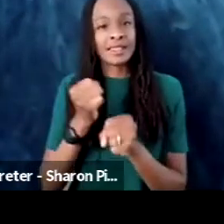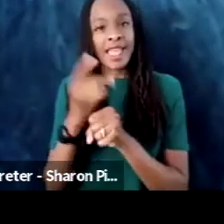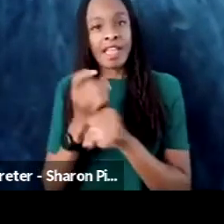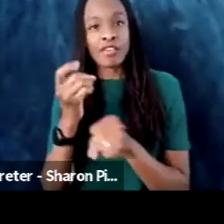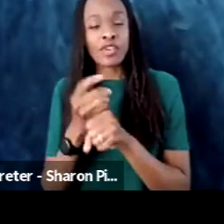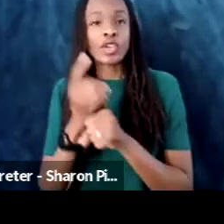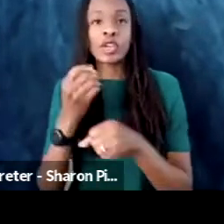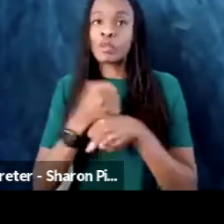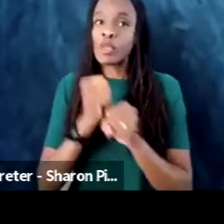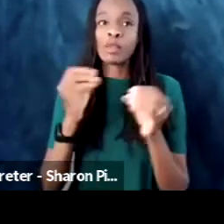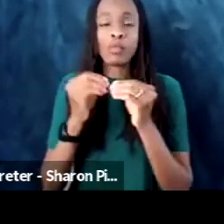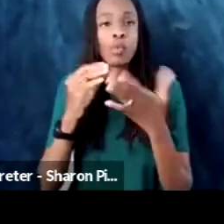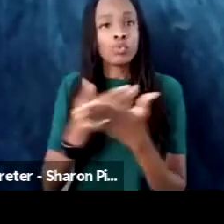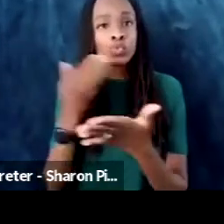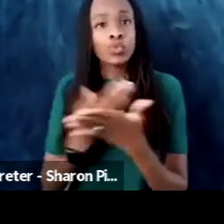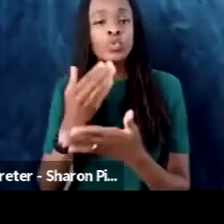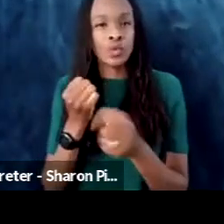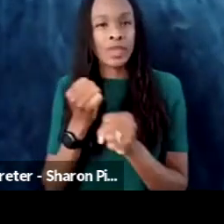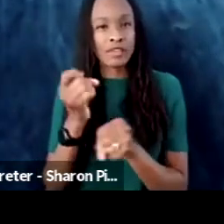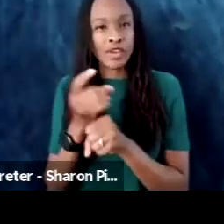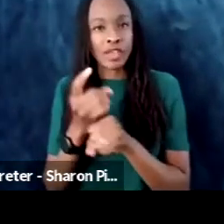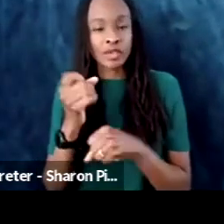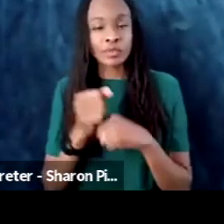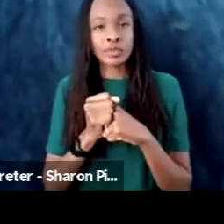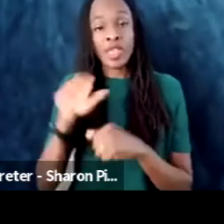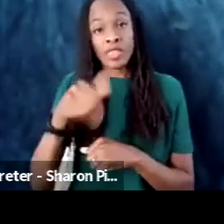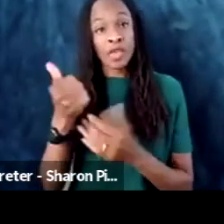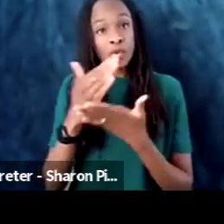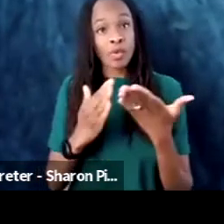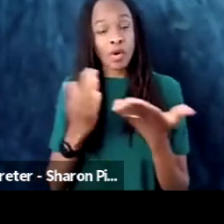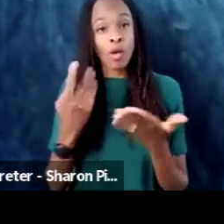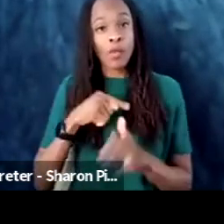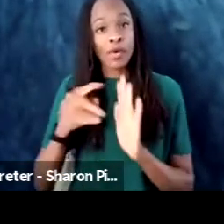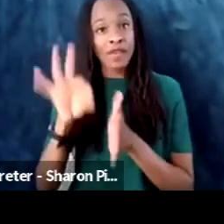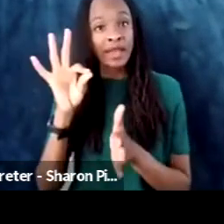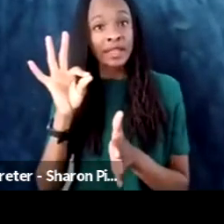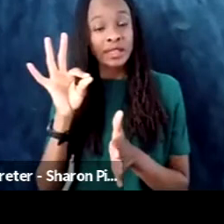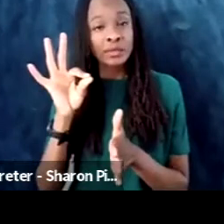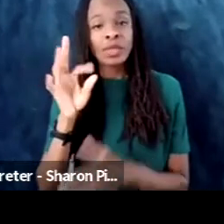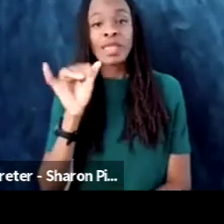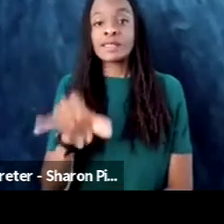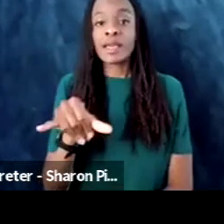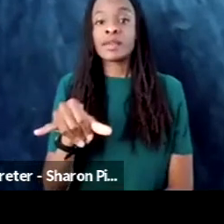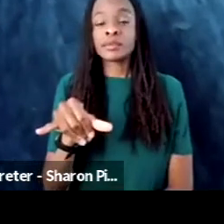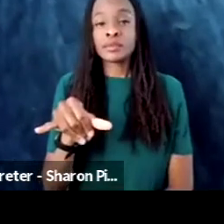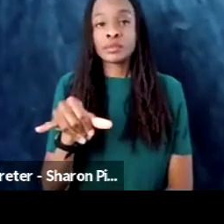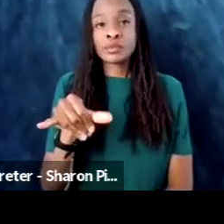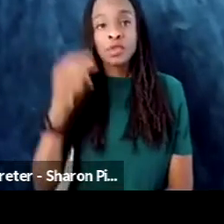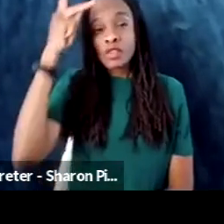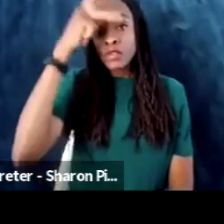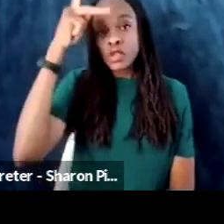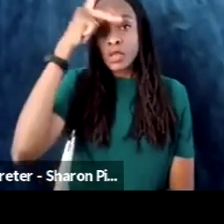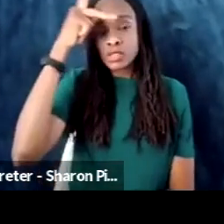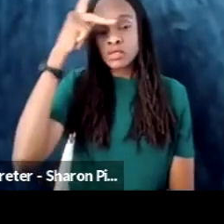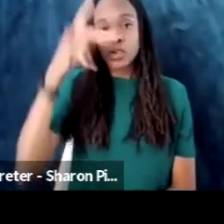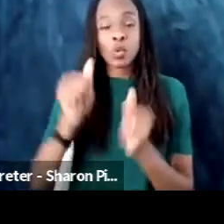year. And the other aspect here is that what we're finding is that the philosophy of a